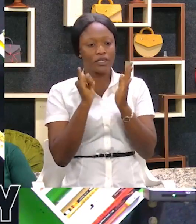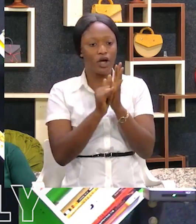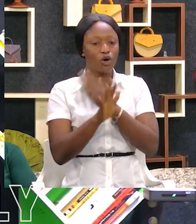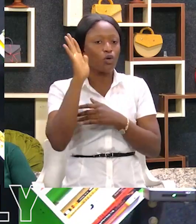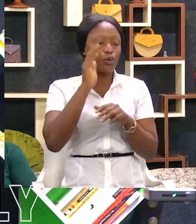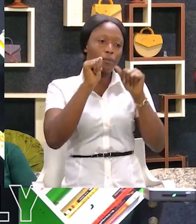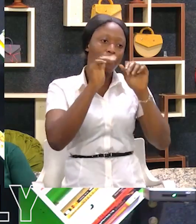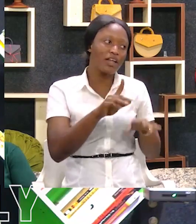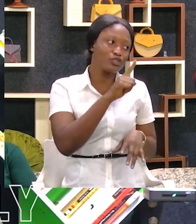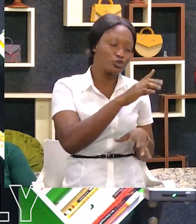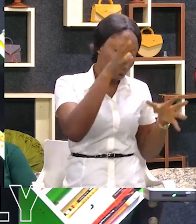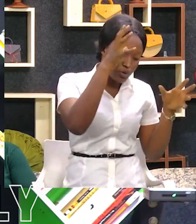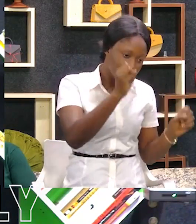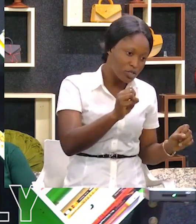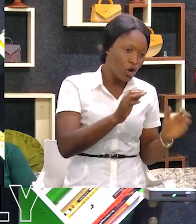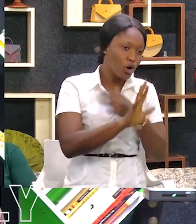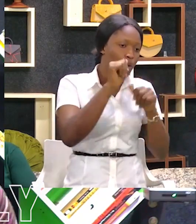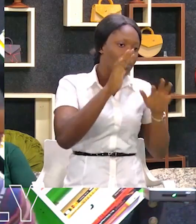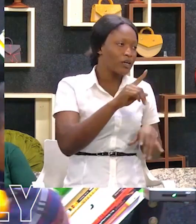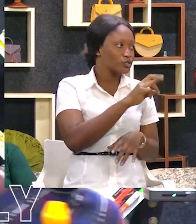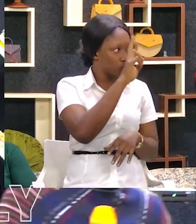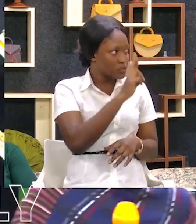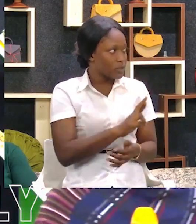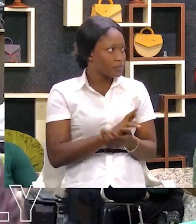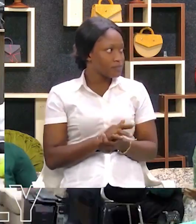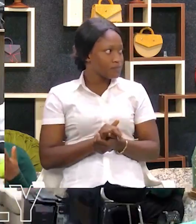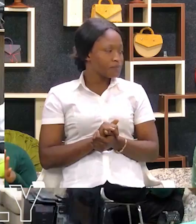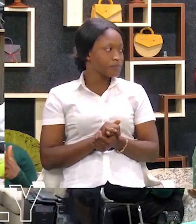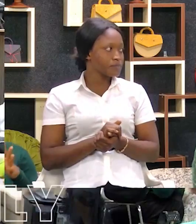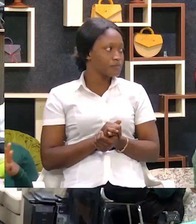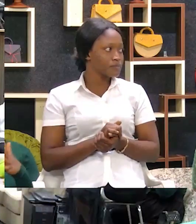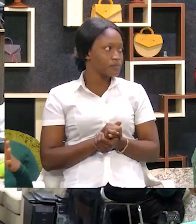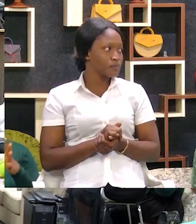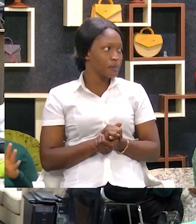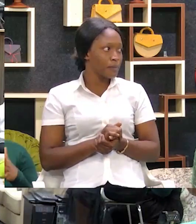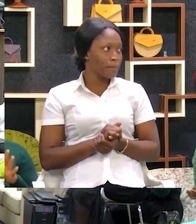as daddy. God you. Bless you, take sir. You. Take your thank money. You, sir. Thank you.